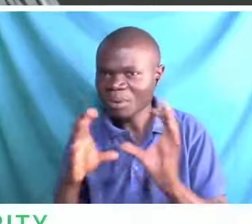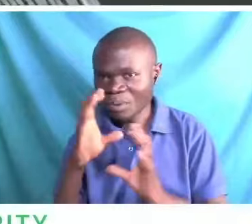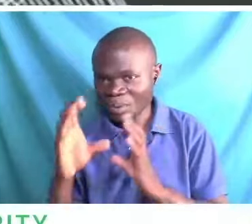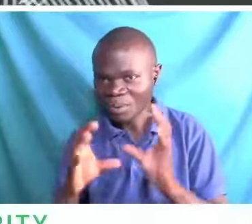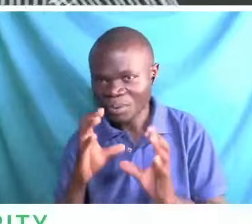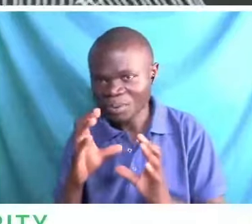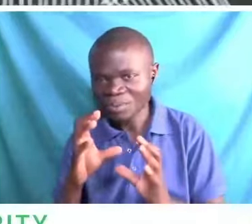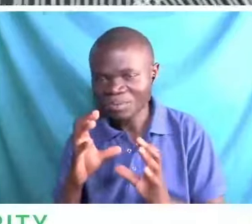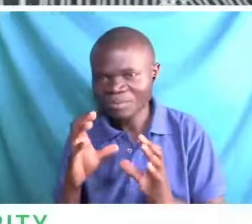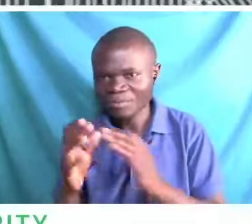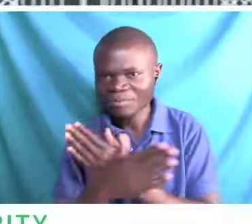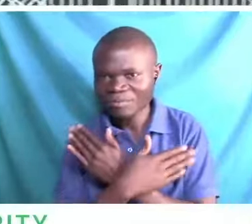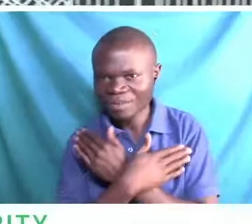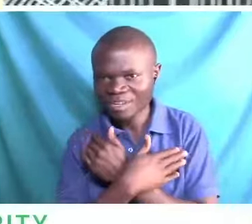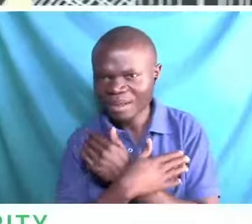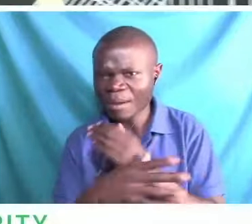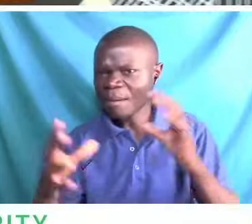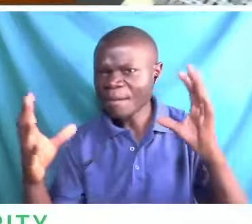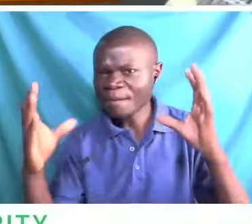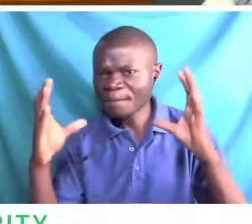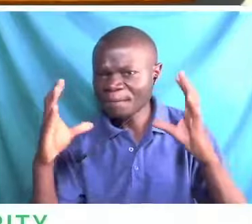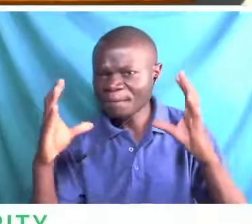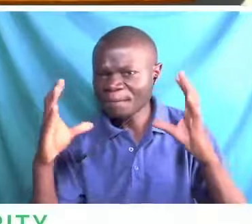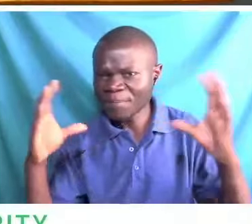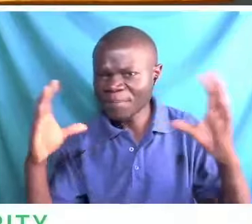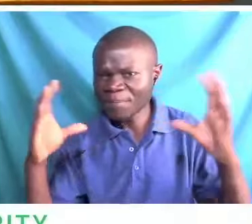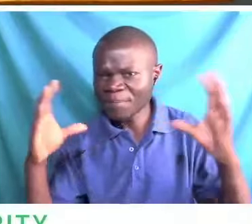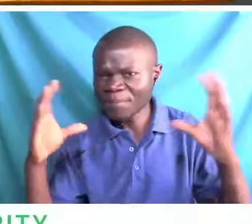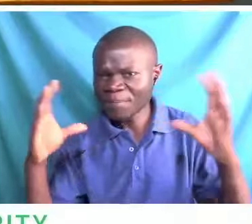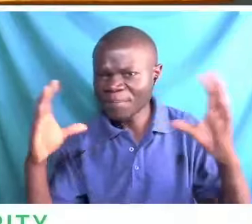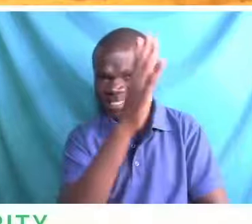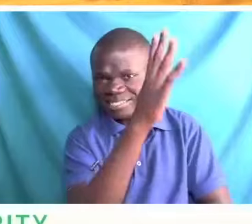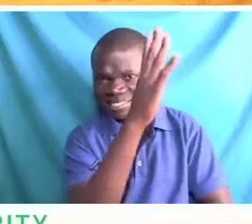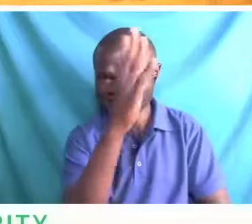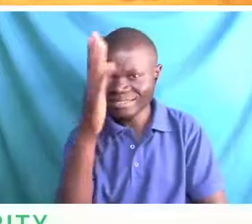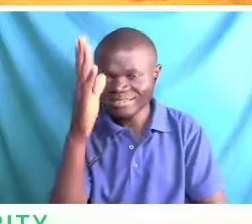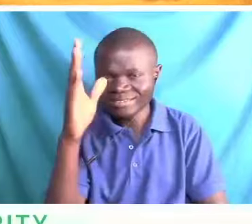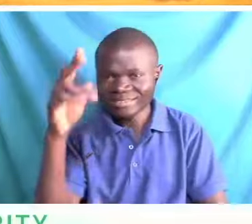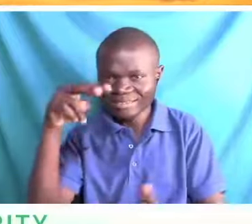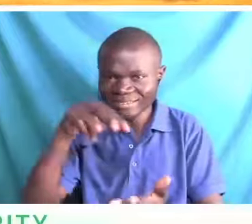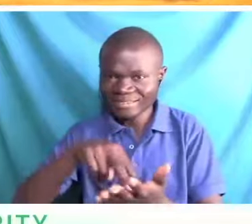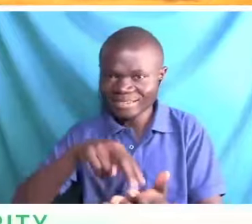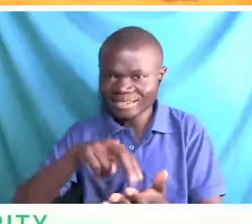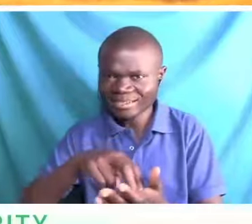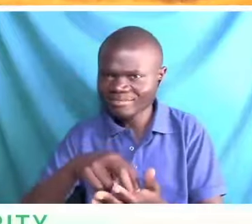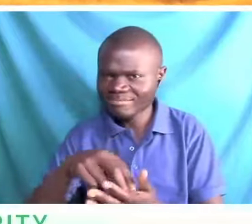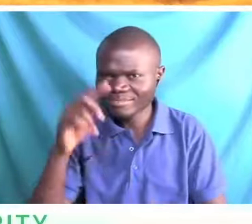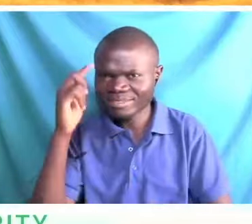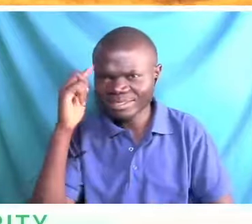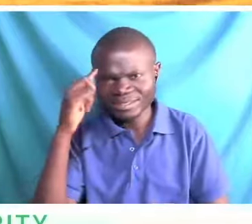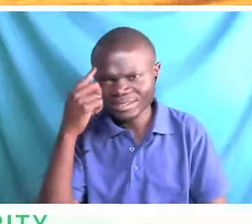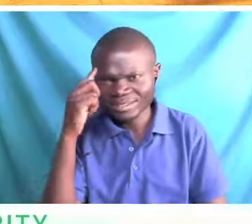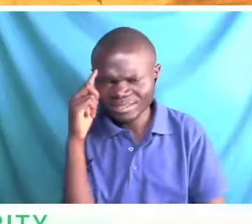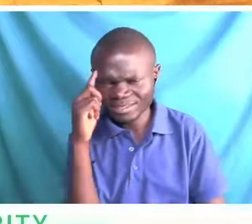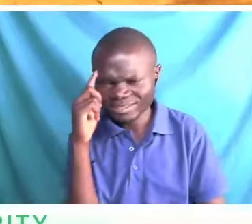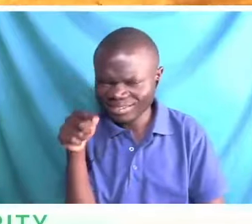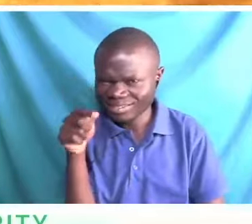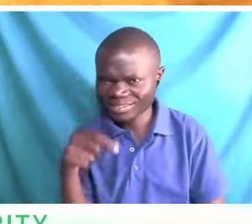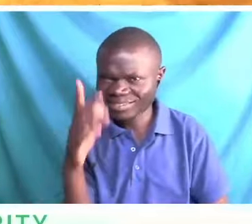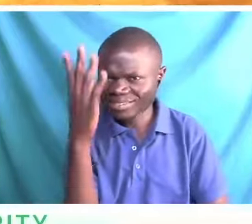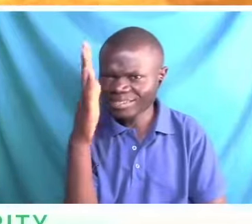There was this very big eucalyptus tree where we were standing. And he told me, can you imagine that this tree one time was a seed?